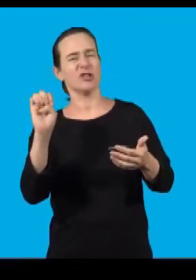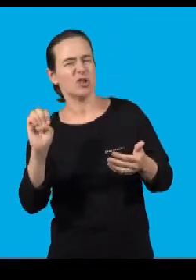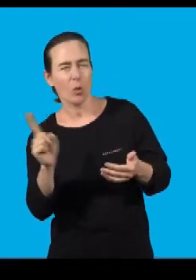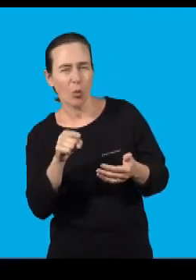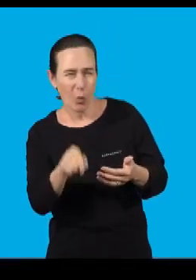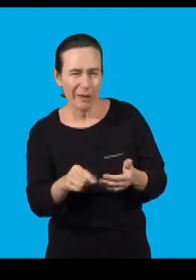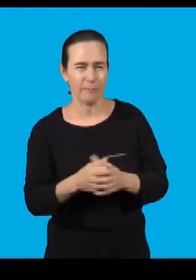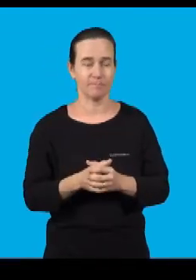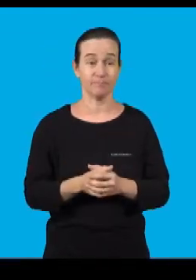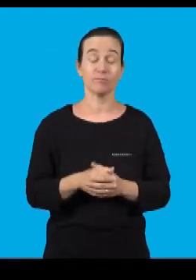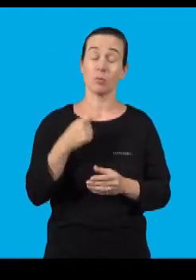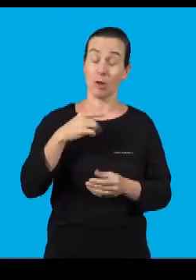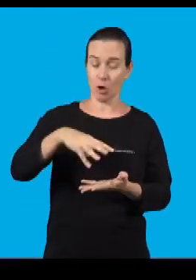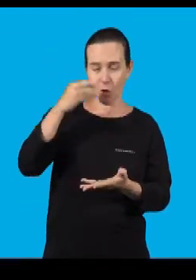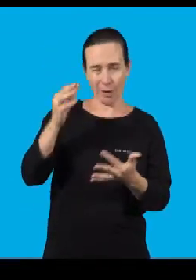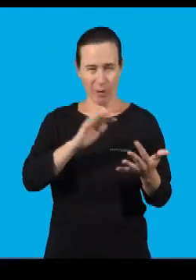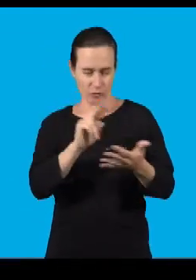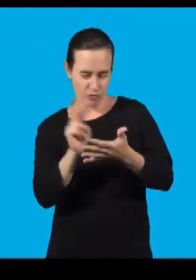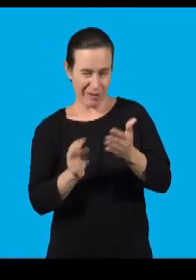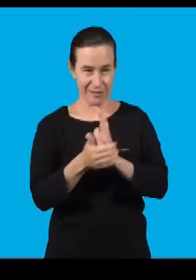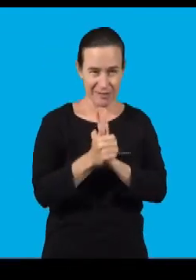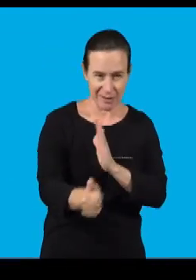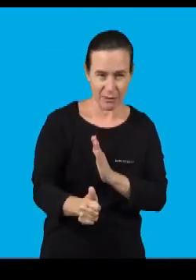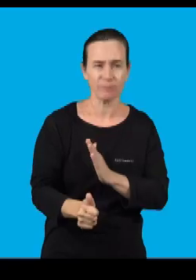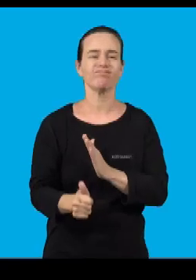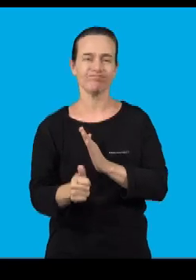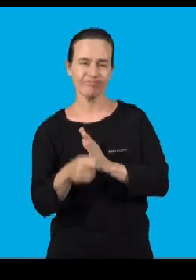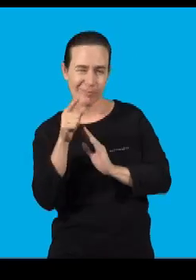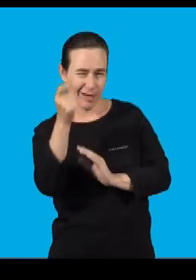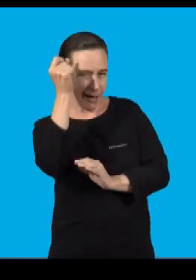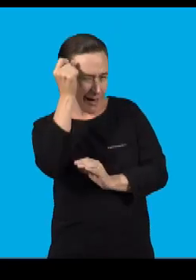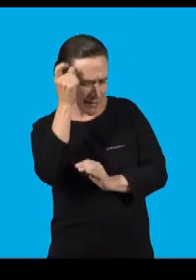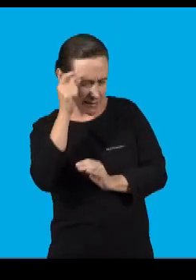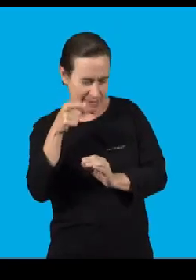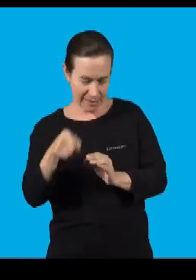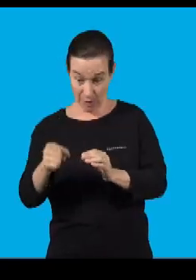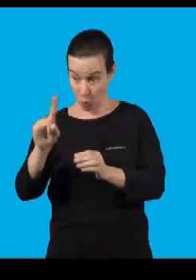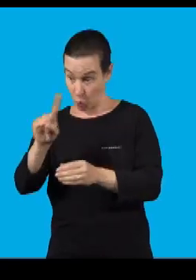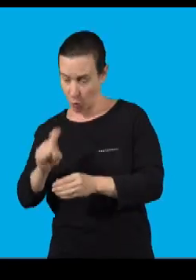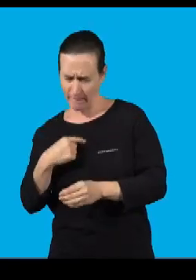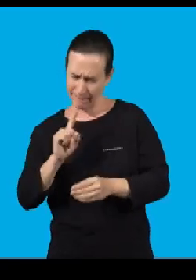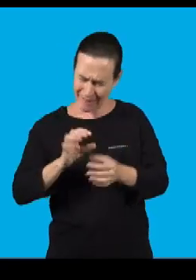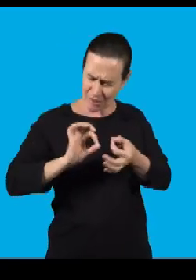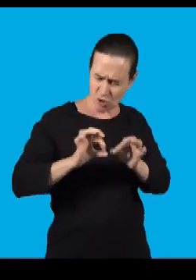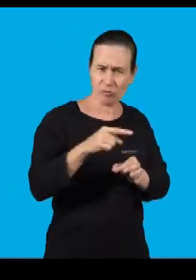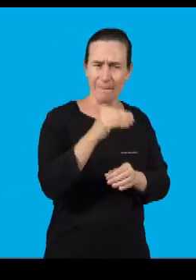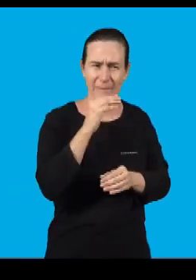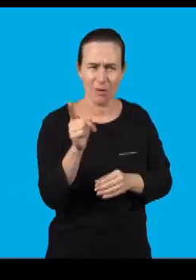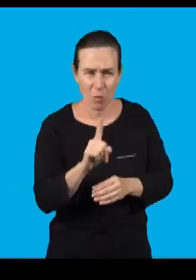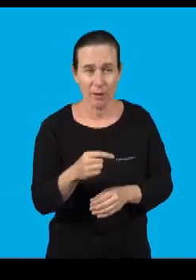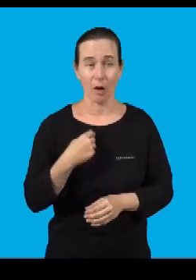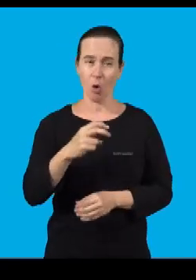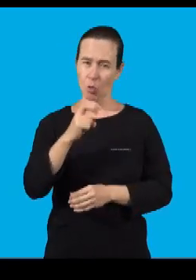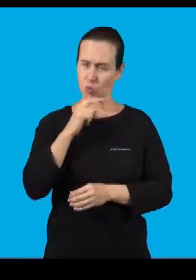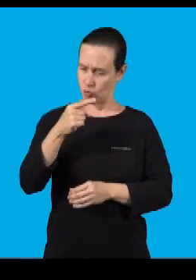Novels are written in a certain way. You will acquire reading skills, recognize and understand interpretation questions, use